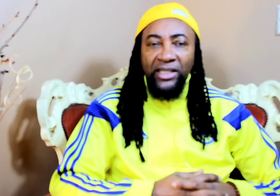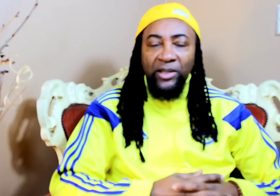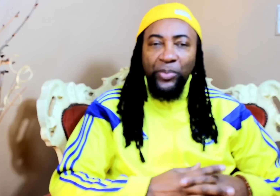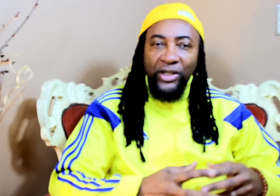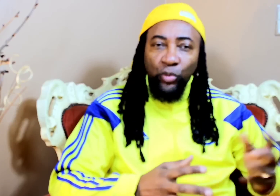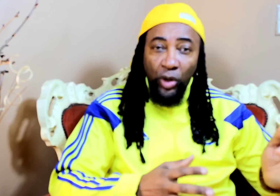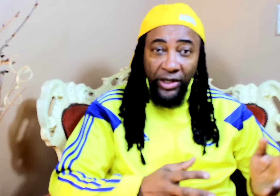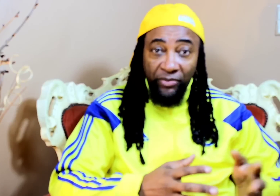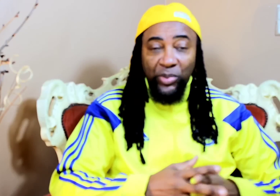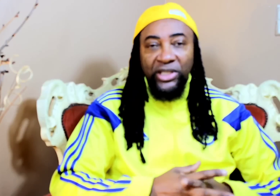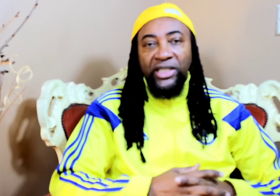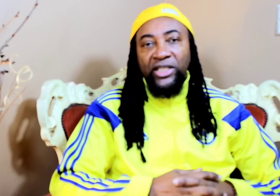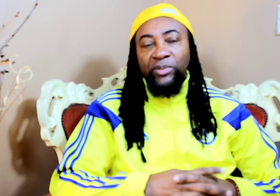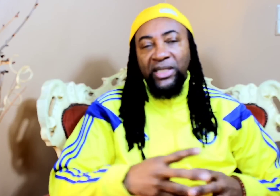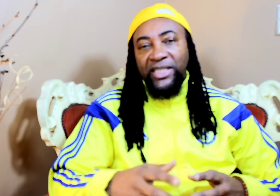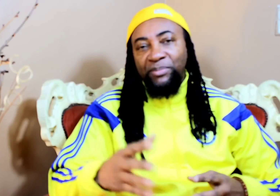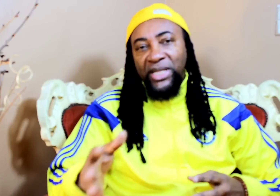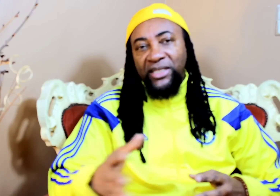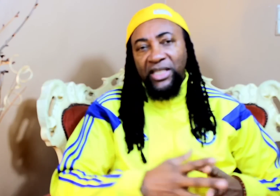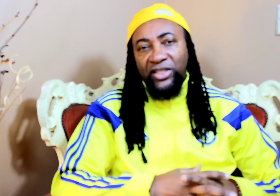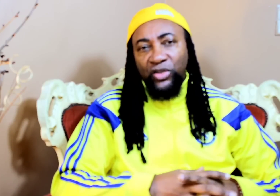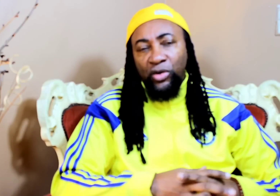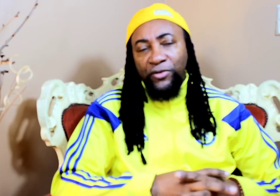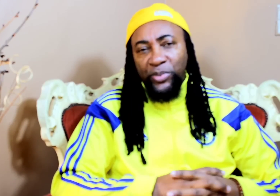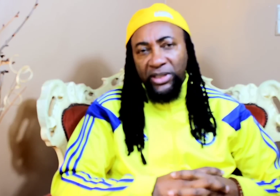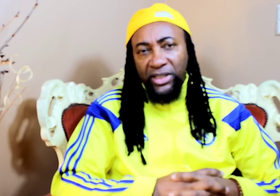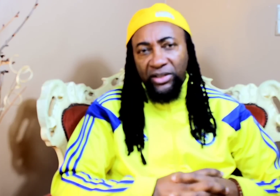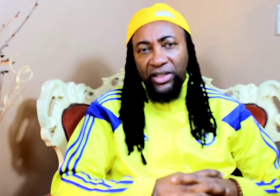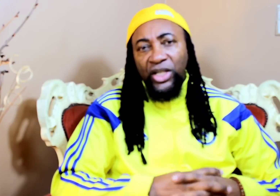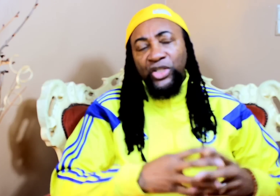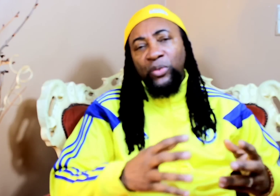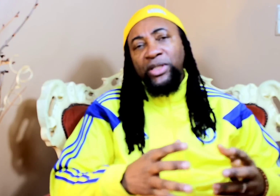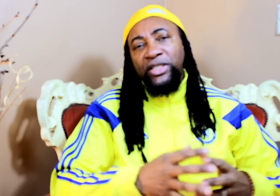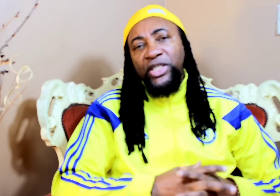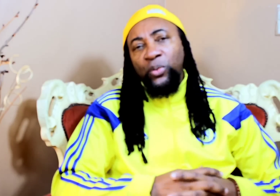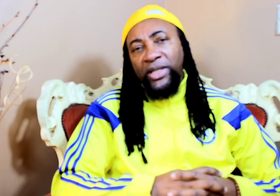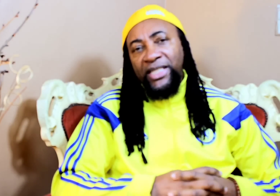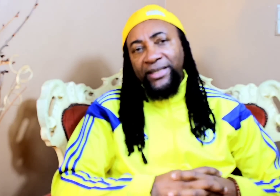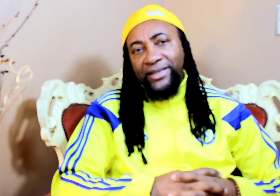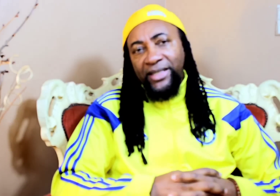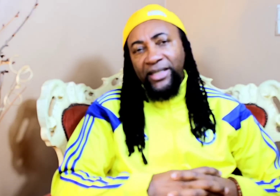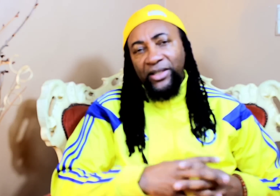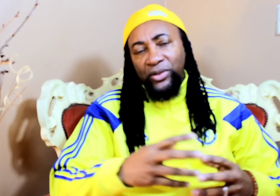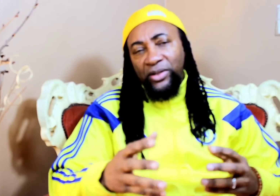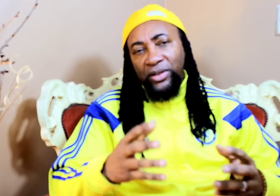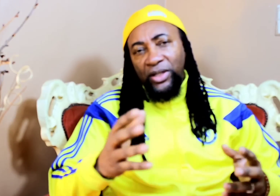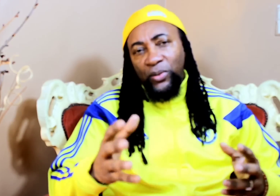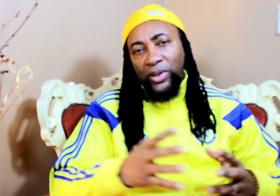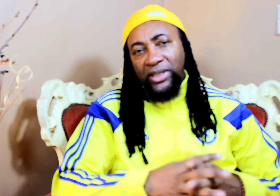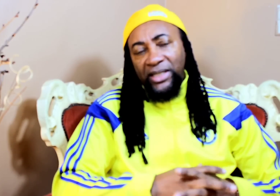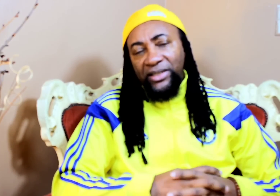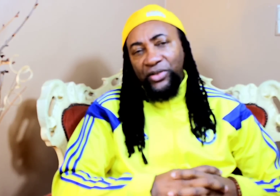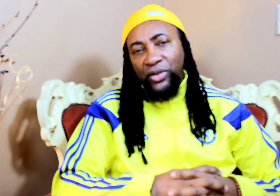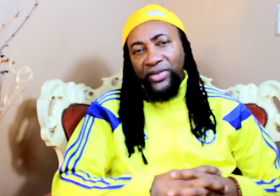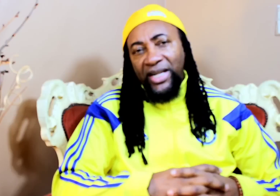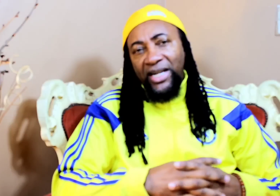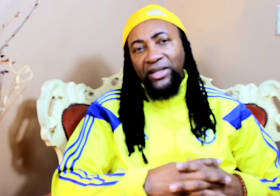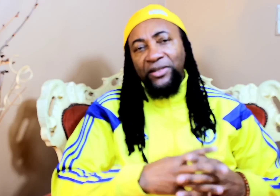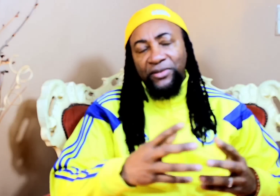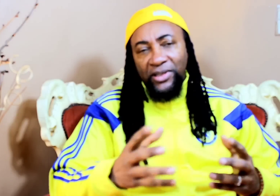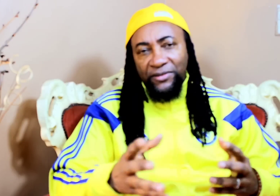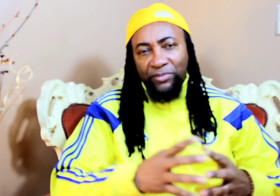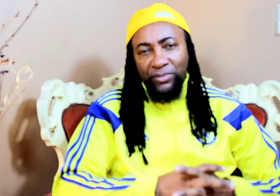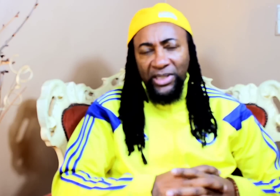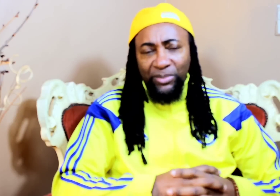find the part one of the presentation because I'd missed Senator Crawford's presentation. So I wanted to see what he had to say and what had drawn the